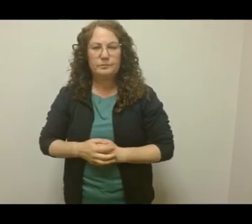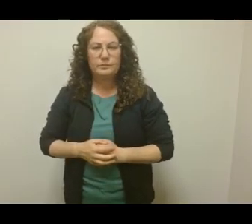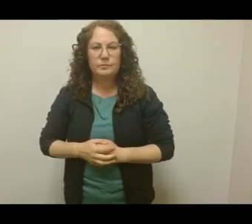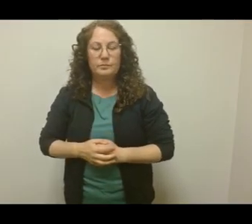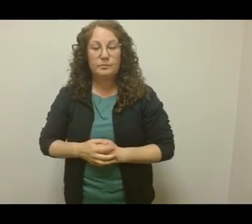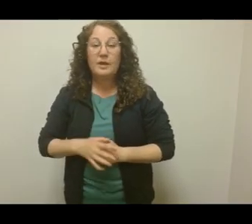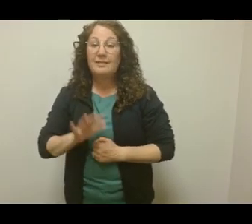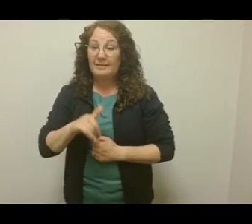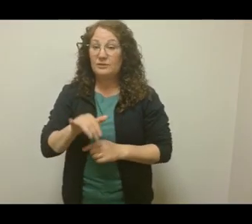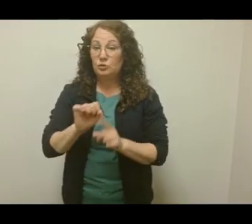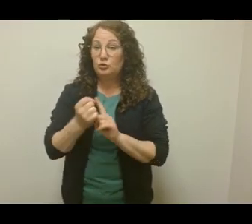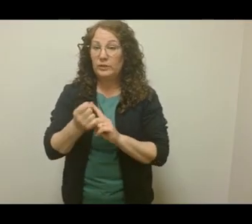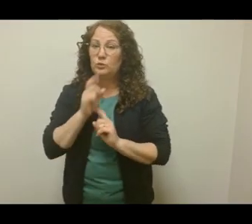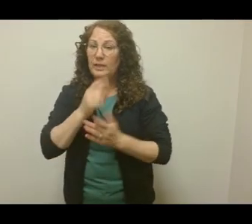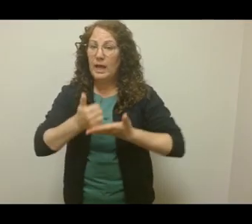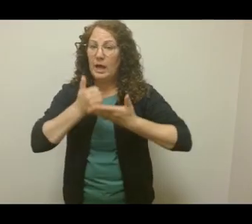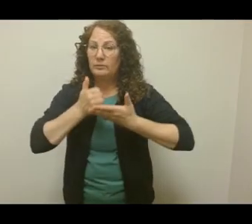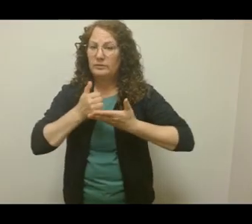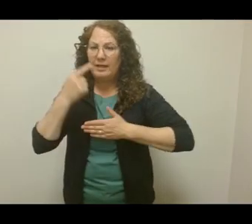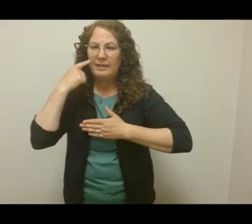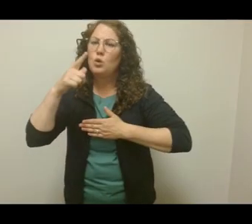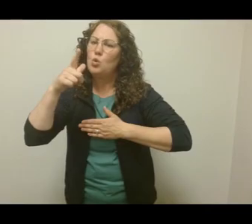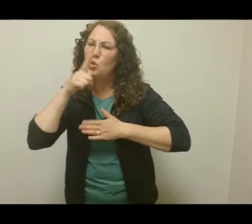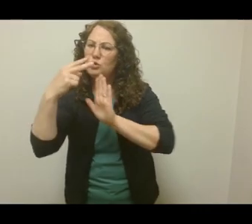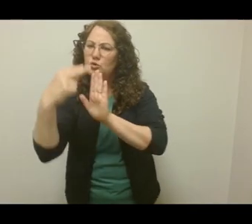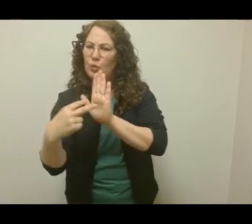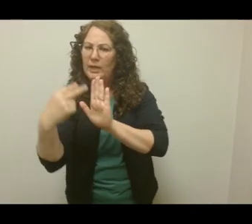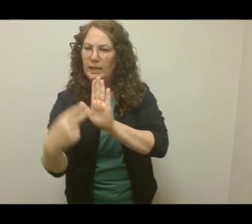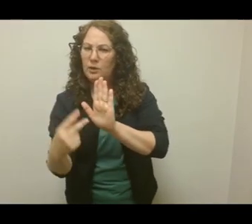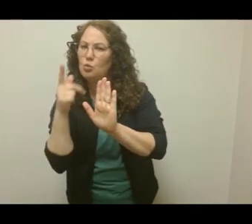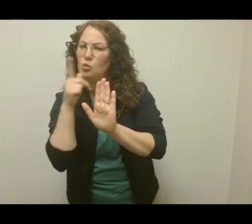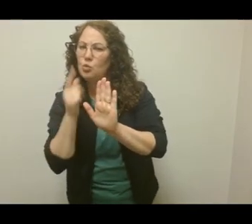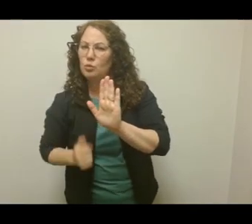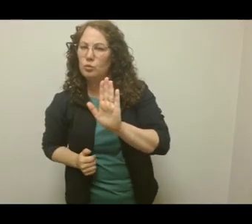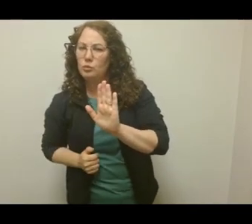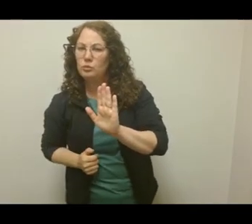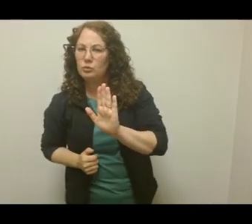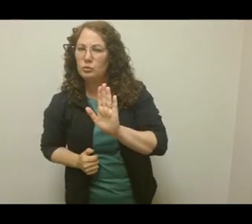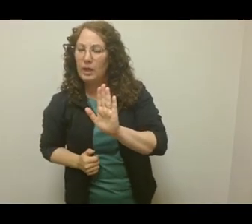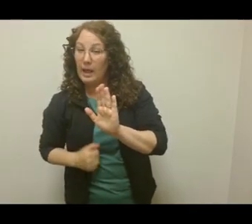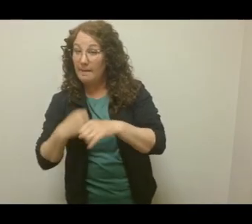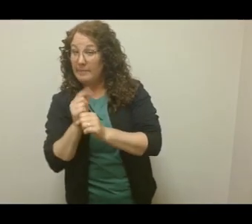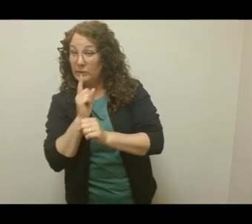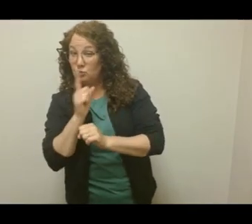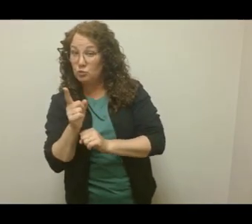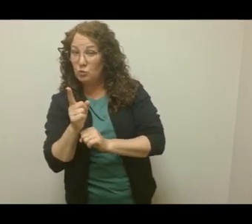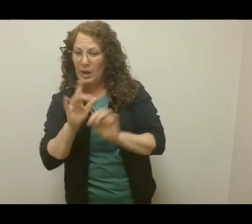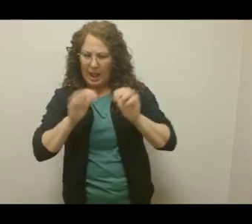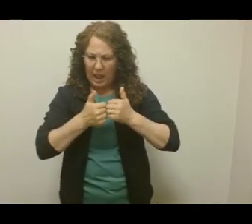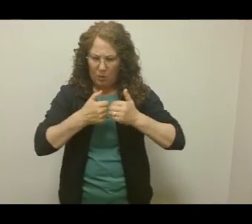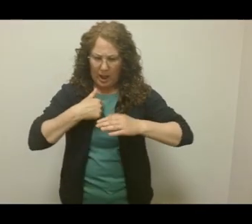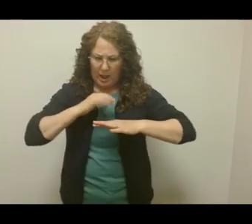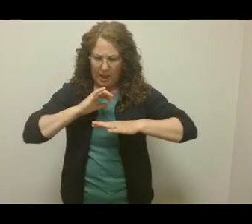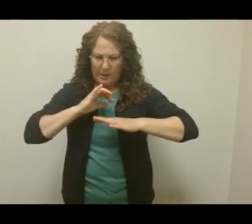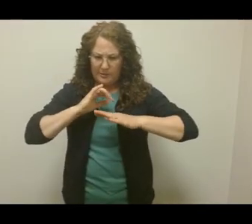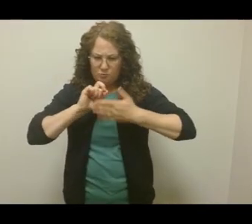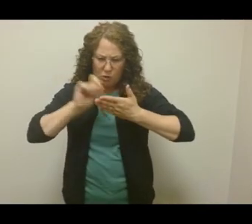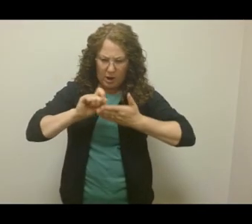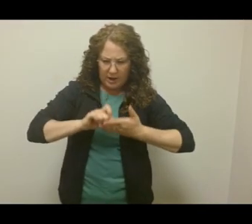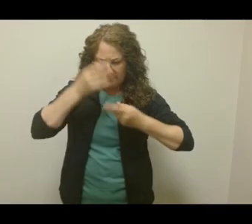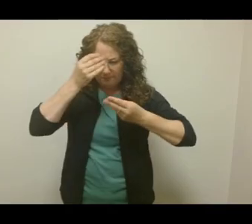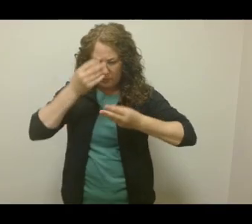it really helps to think about who your audience for your writing task is and ensuring that the way that you paraphrase the